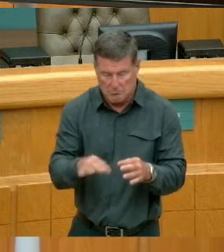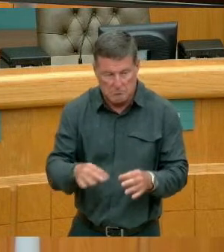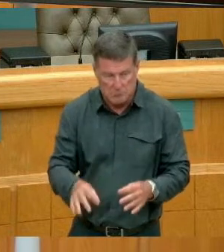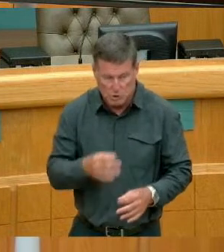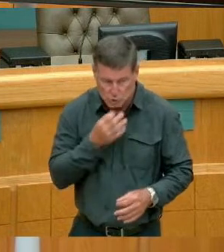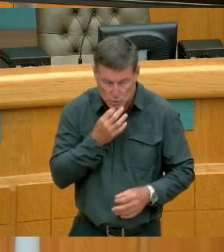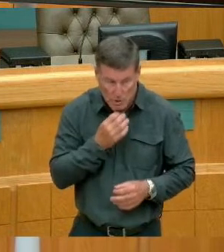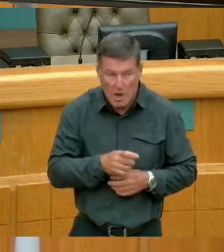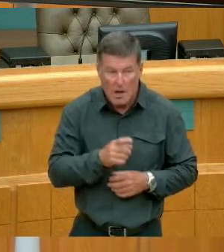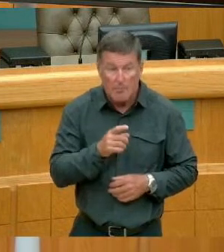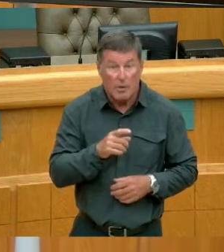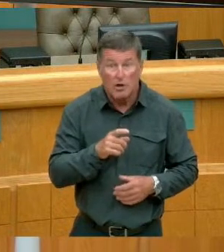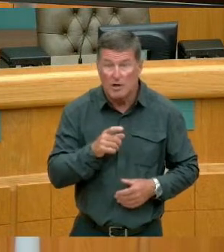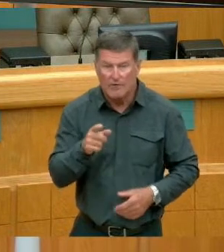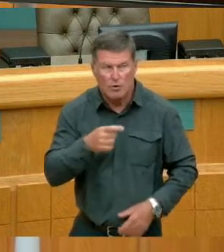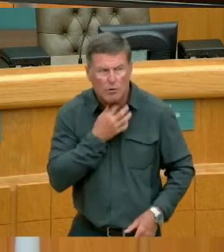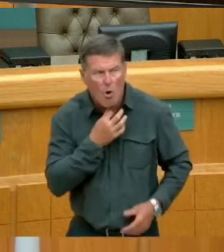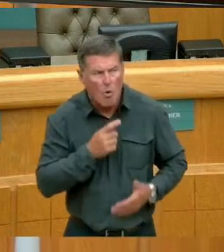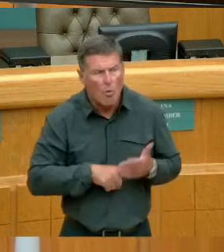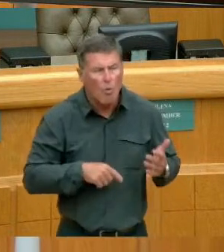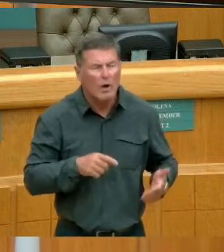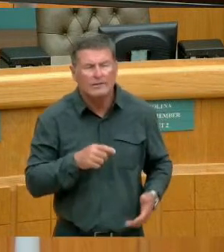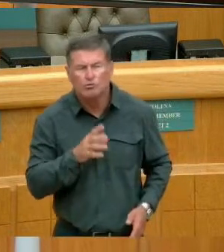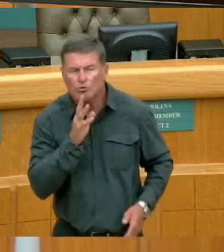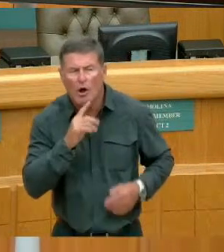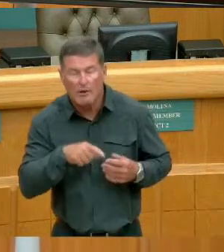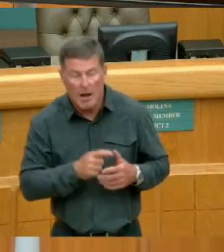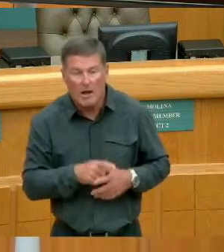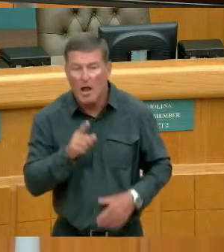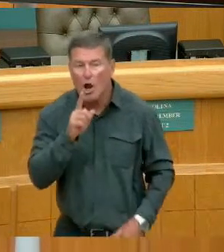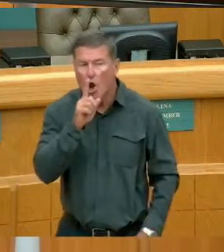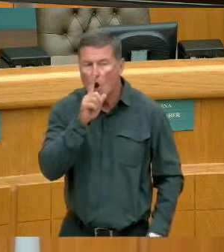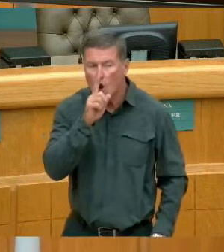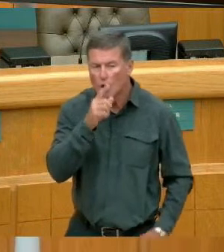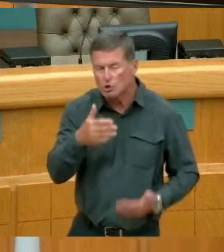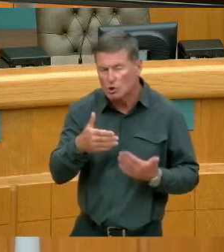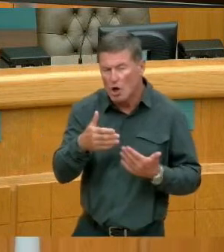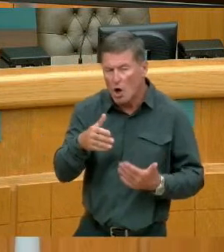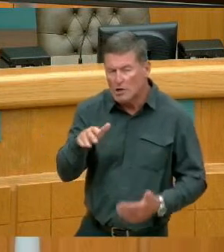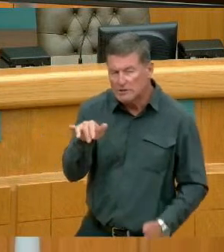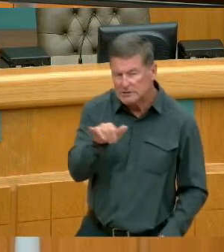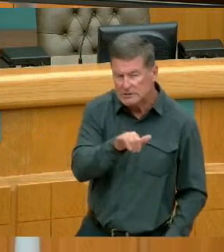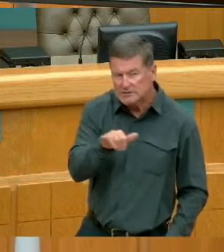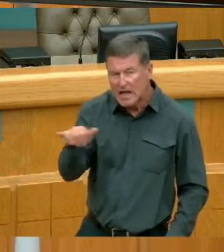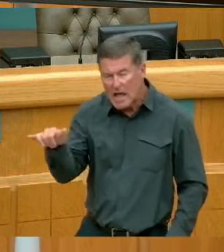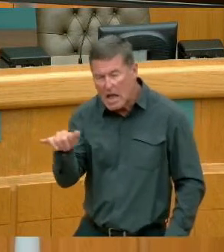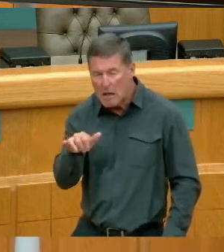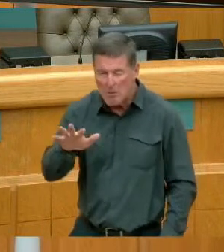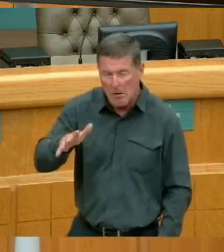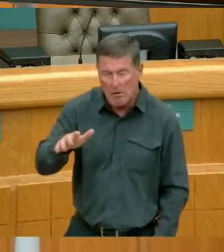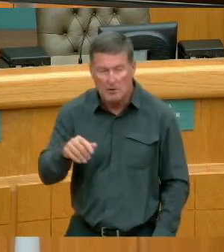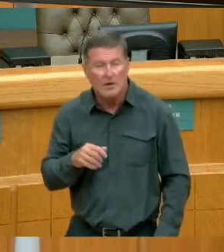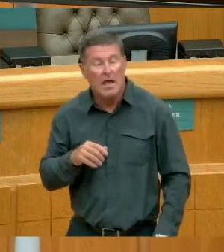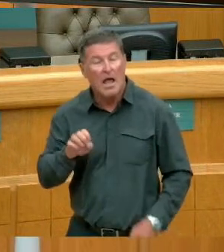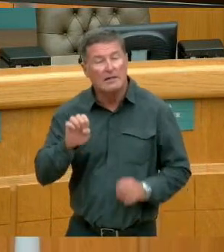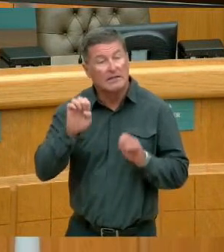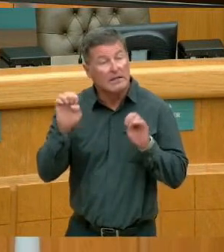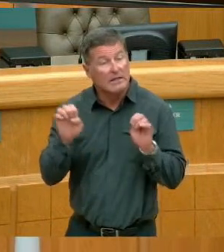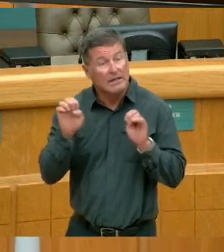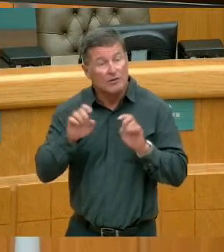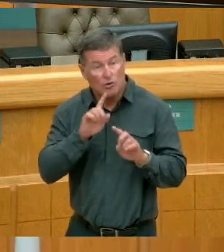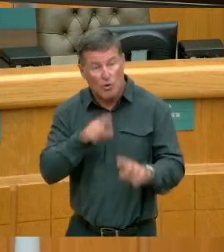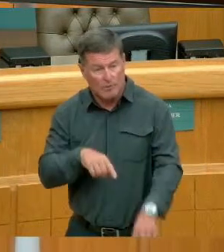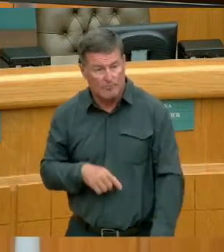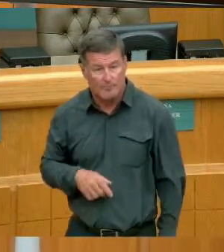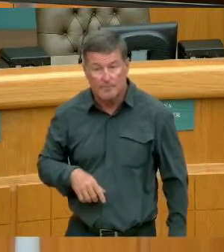going to mimic, quite frankly, our Easter weekend order. The